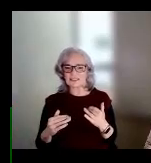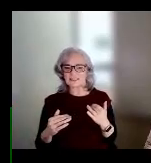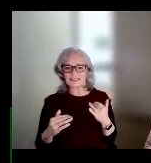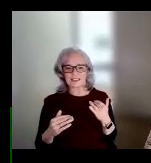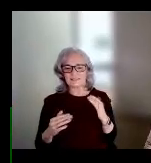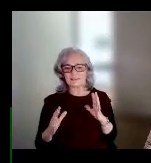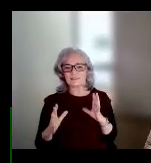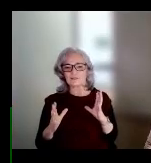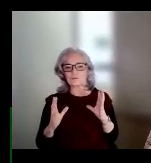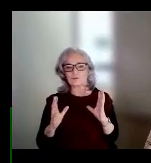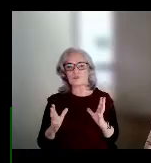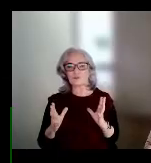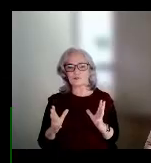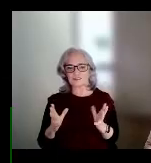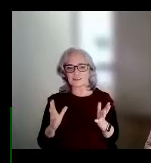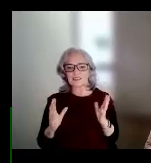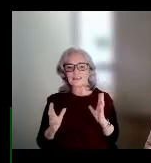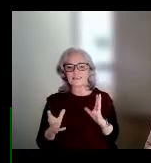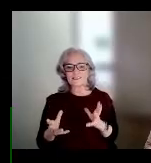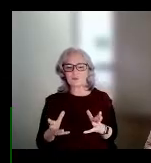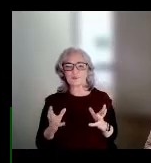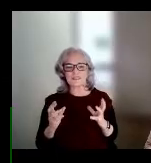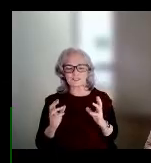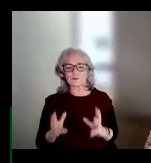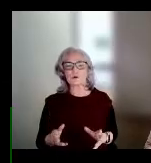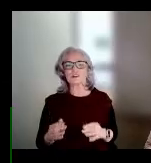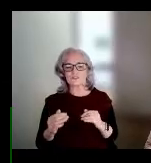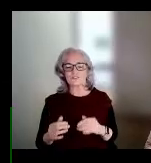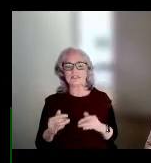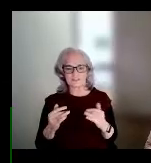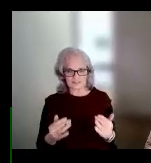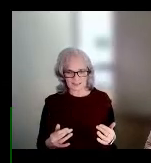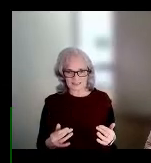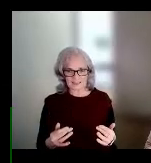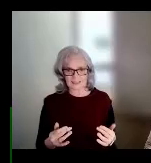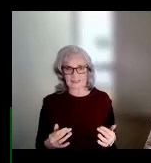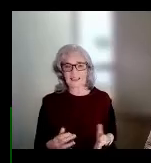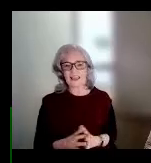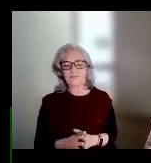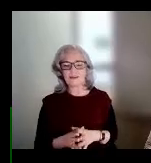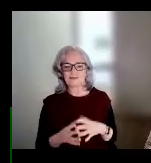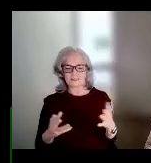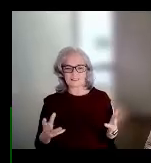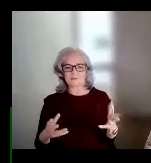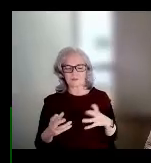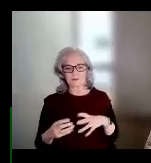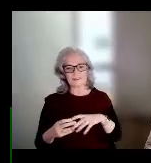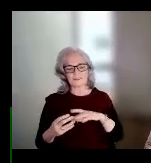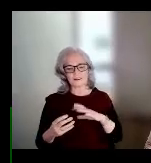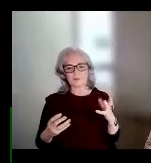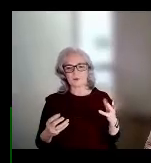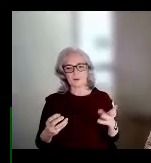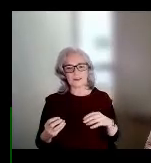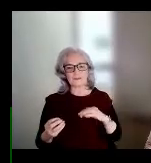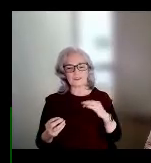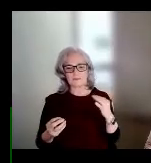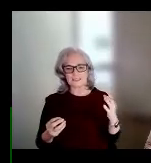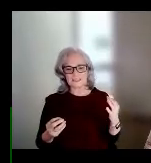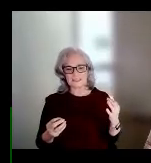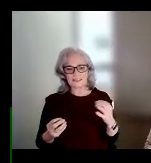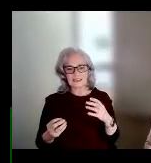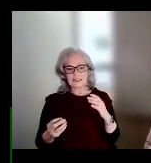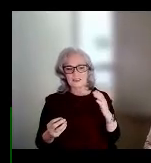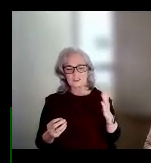is shared and that the workforce are skilled and supported to deliver that care. And we know that there's resources available already